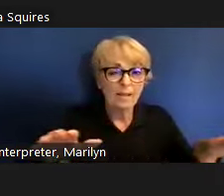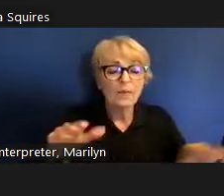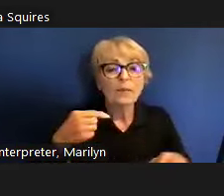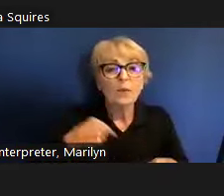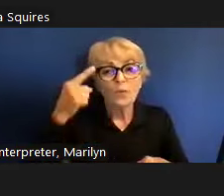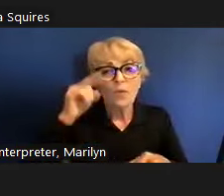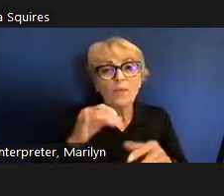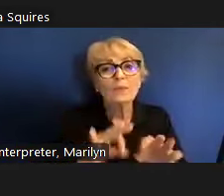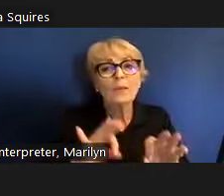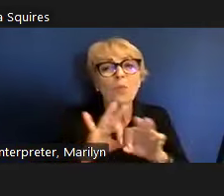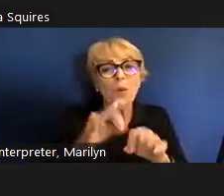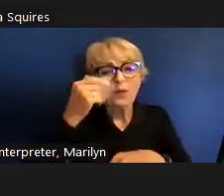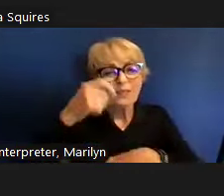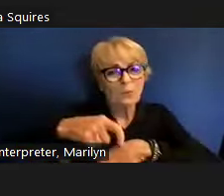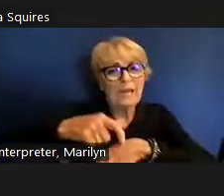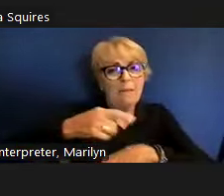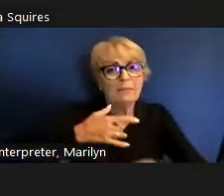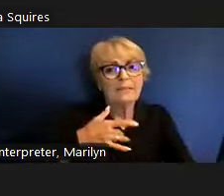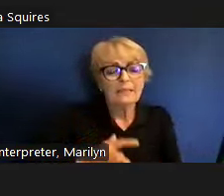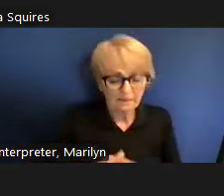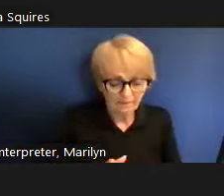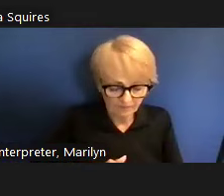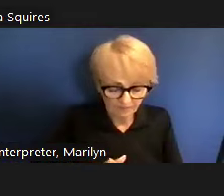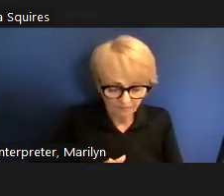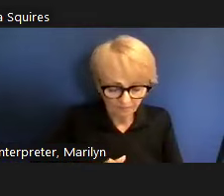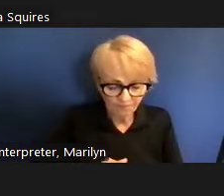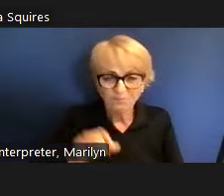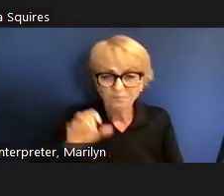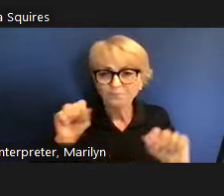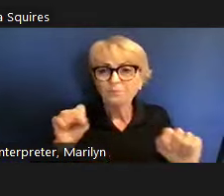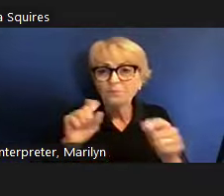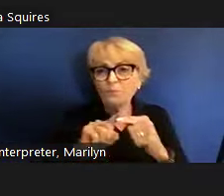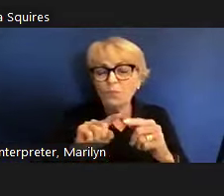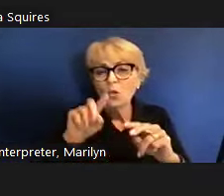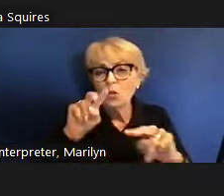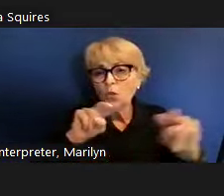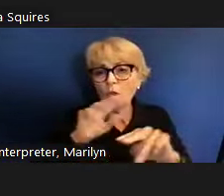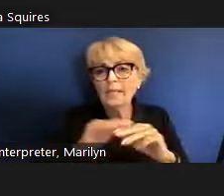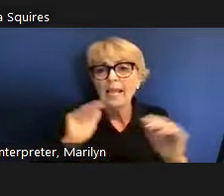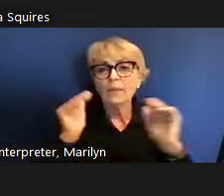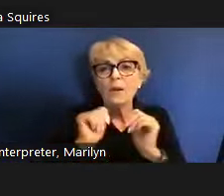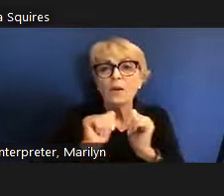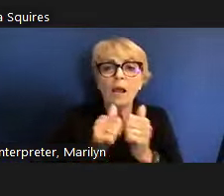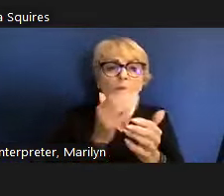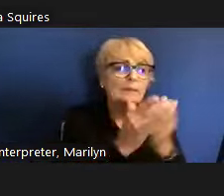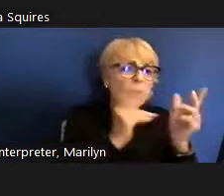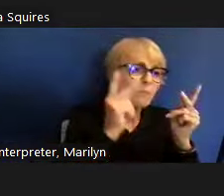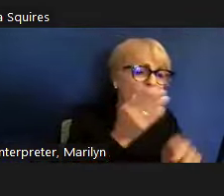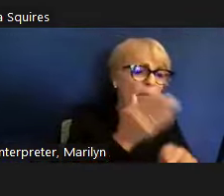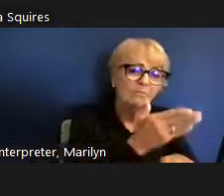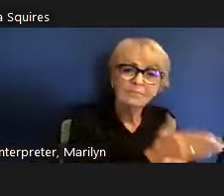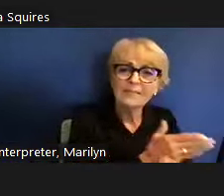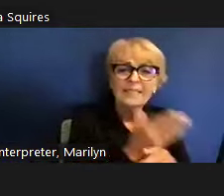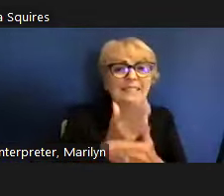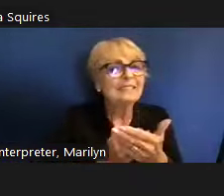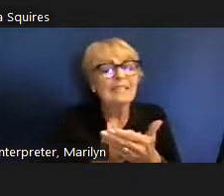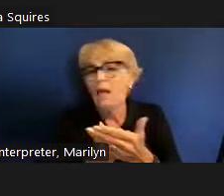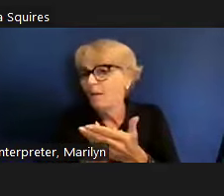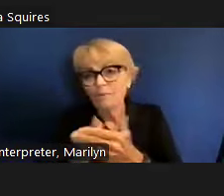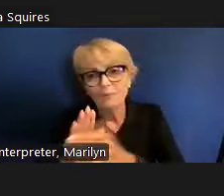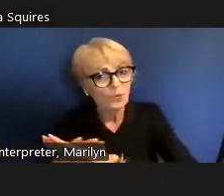was a time-sensitive ability to look and compare how some people get better and some don't. We